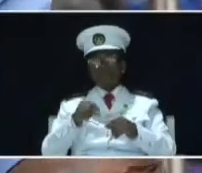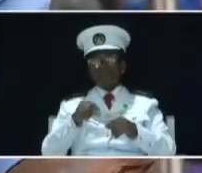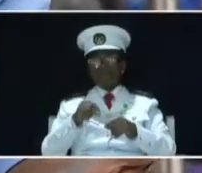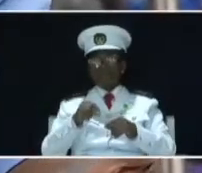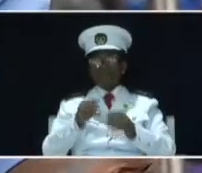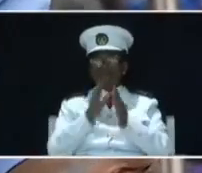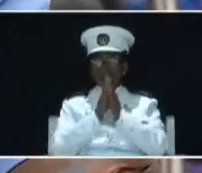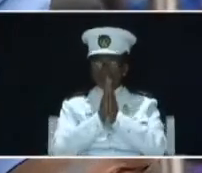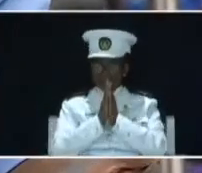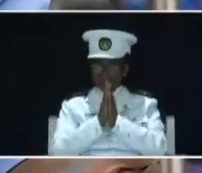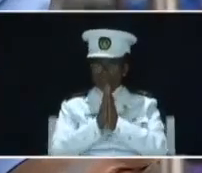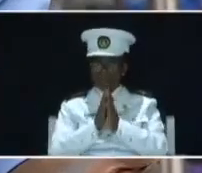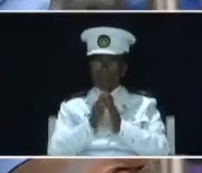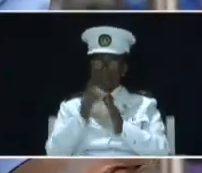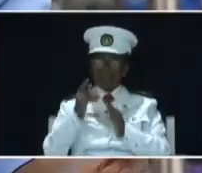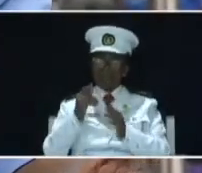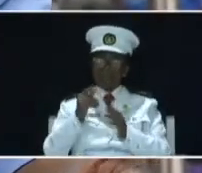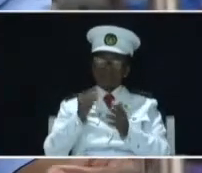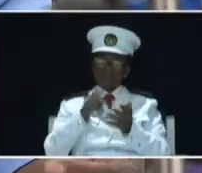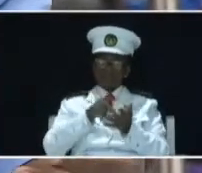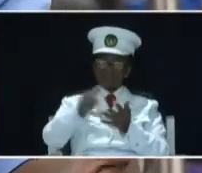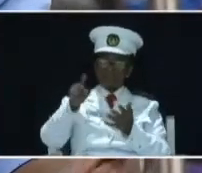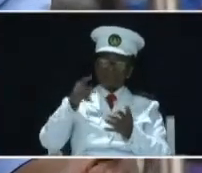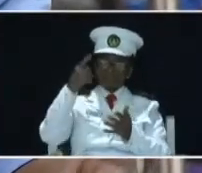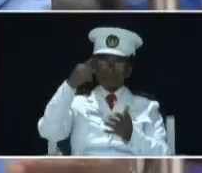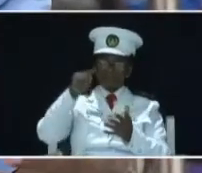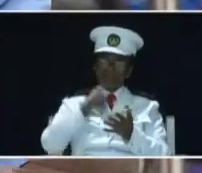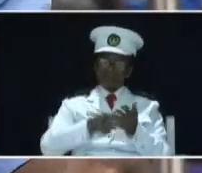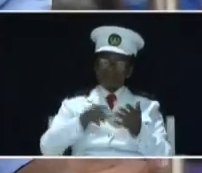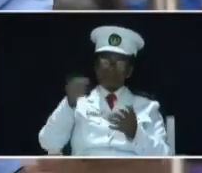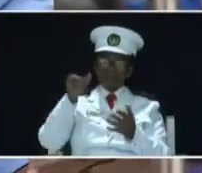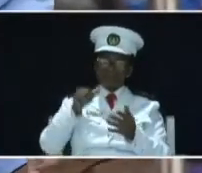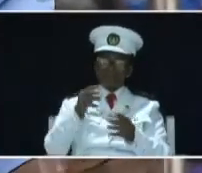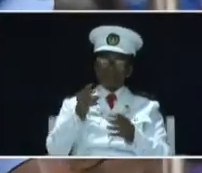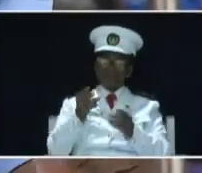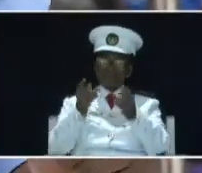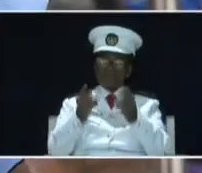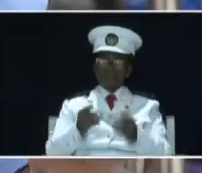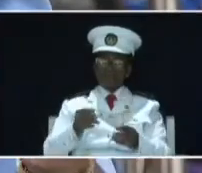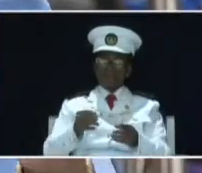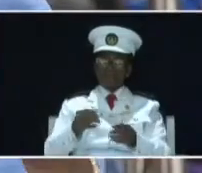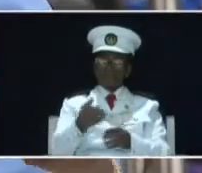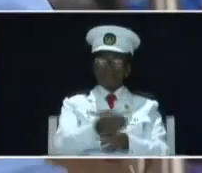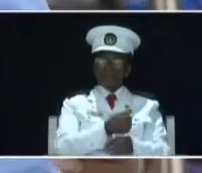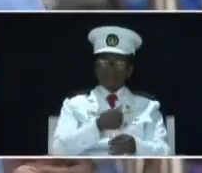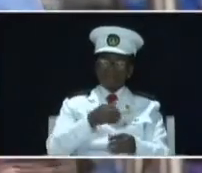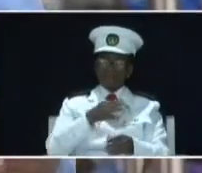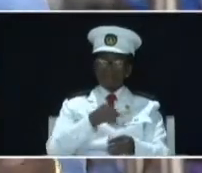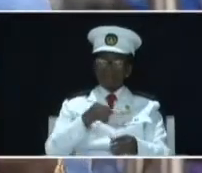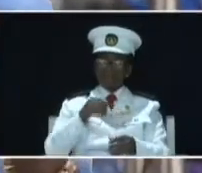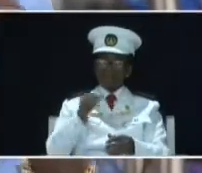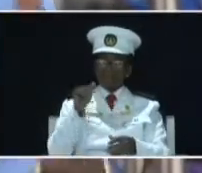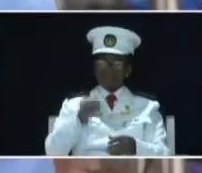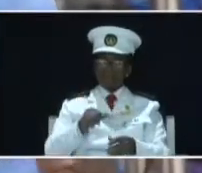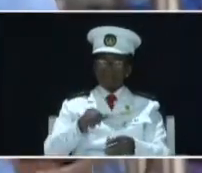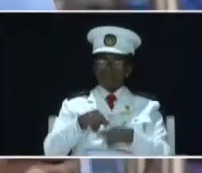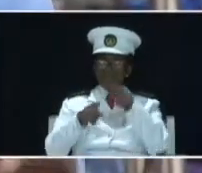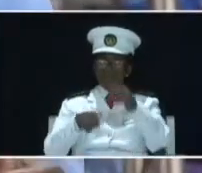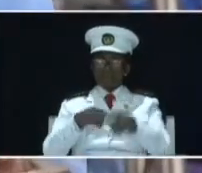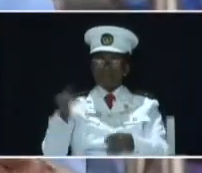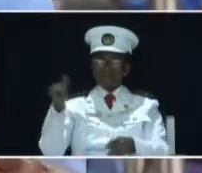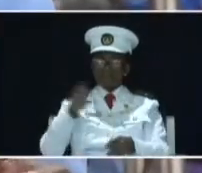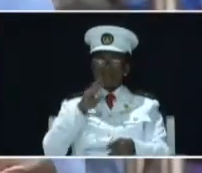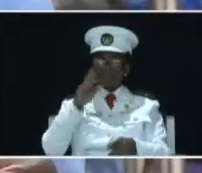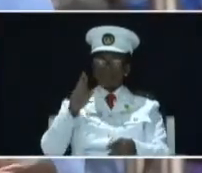pay for what they want, collect, and go. They are called